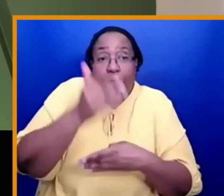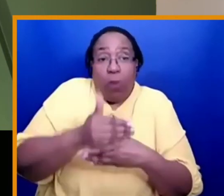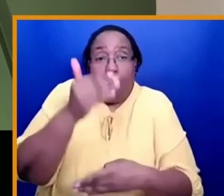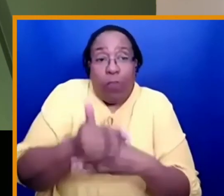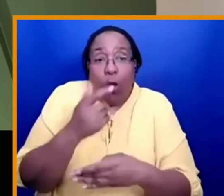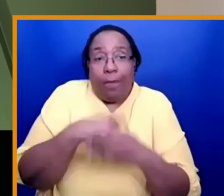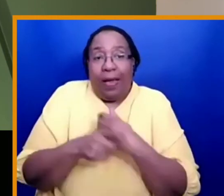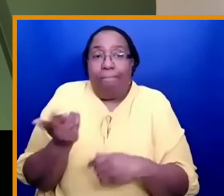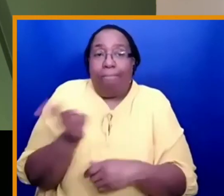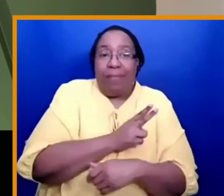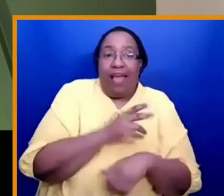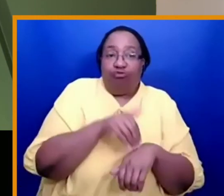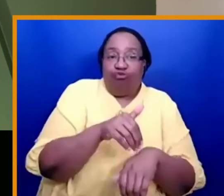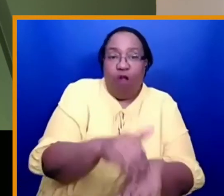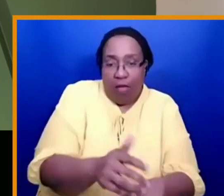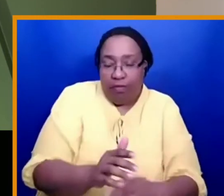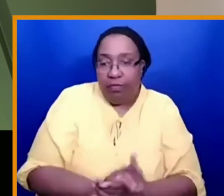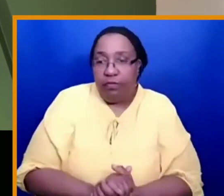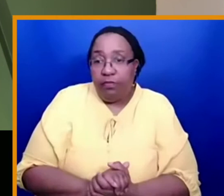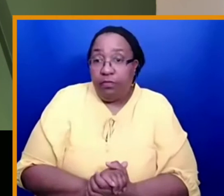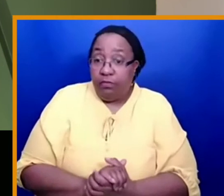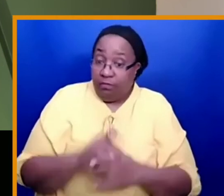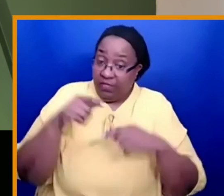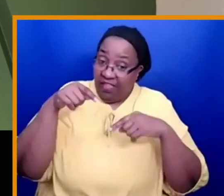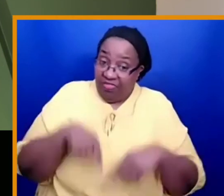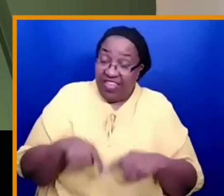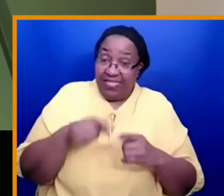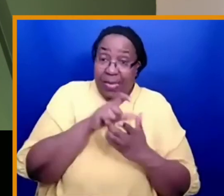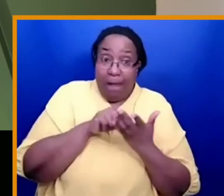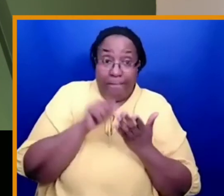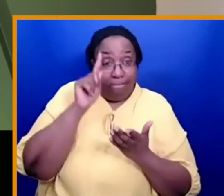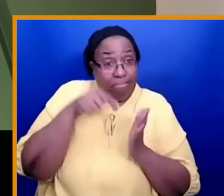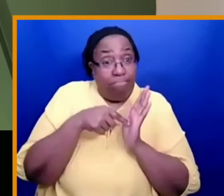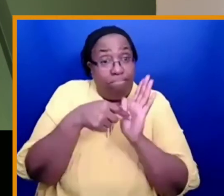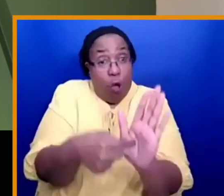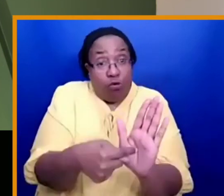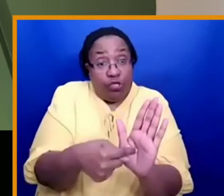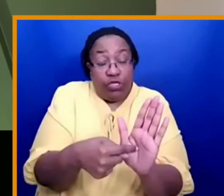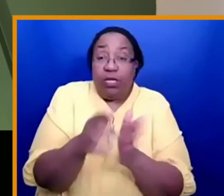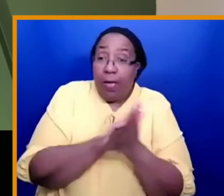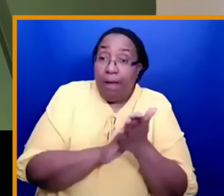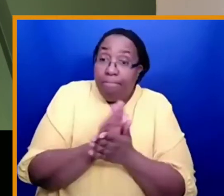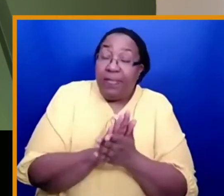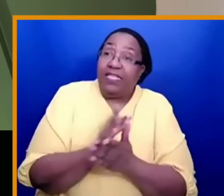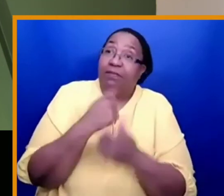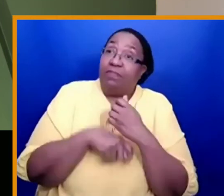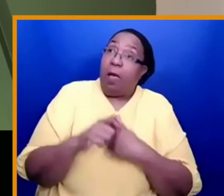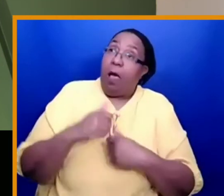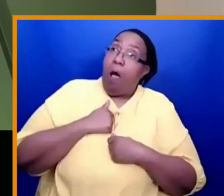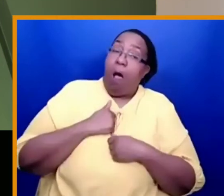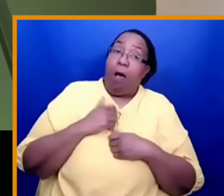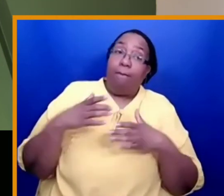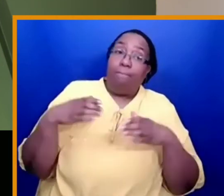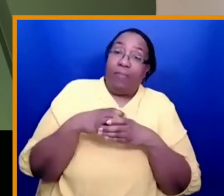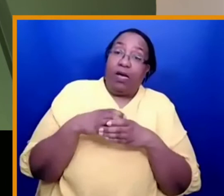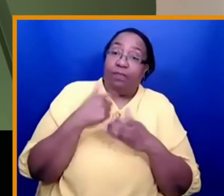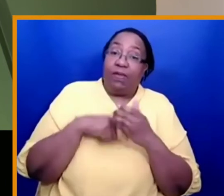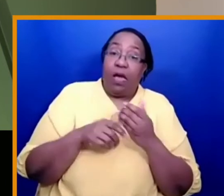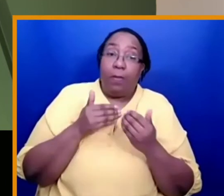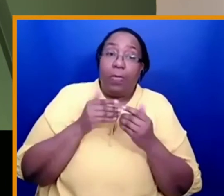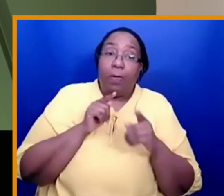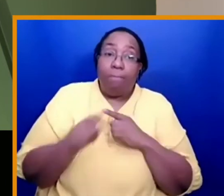motion would make our party the most progressive party on criminal record reform. Although it may be seen by some